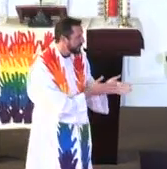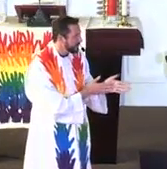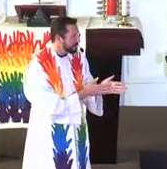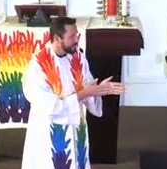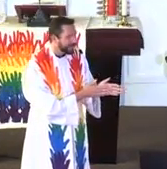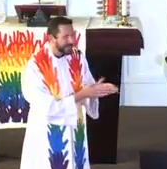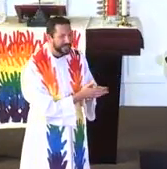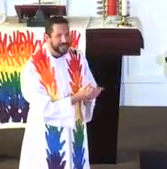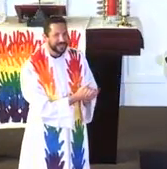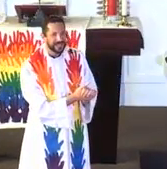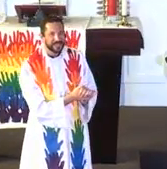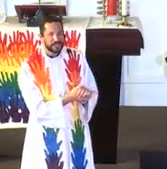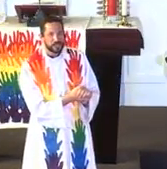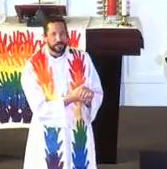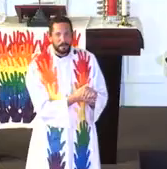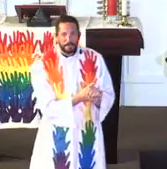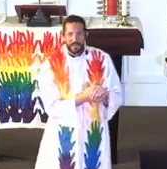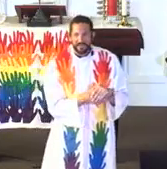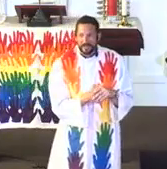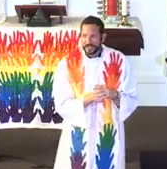hearing.